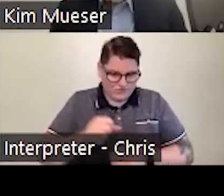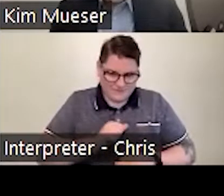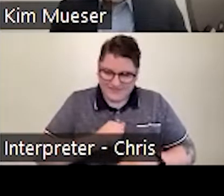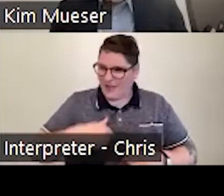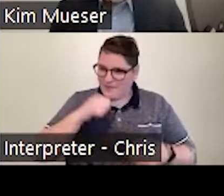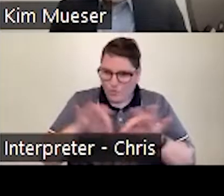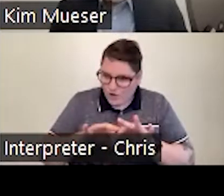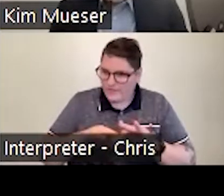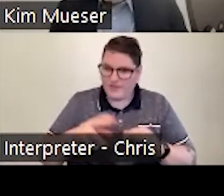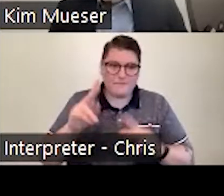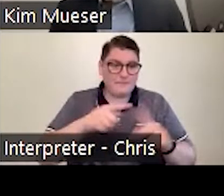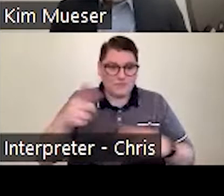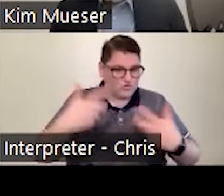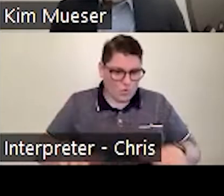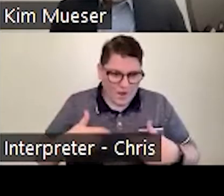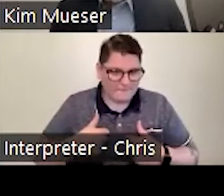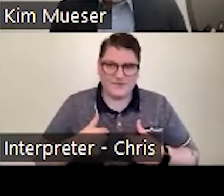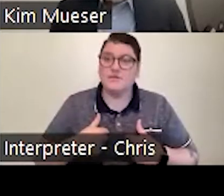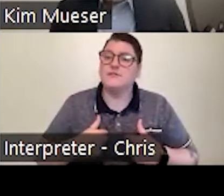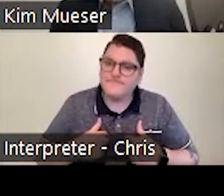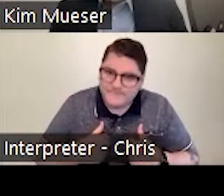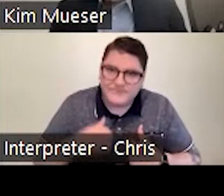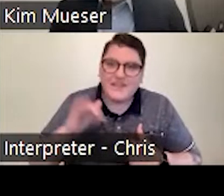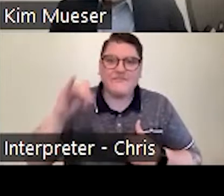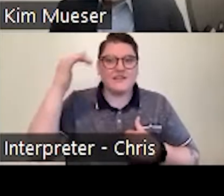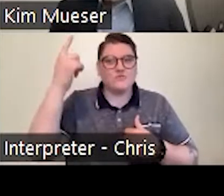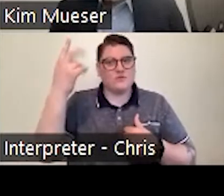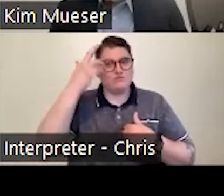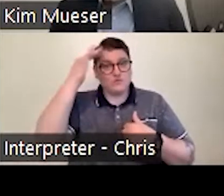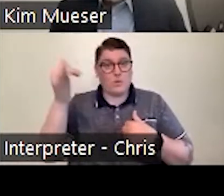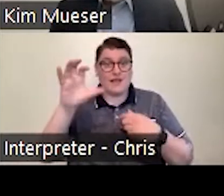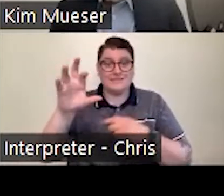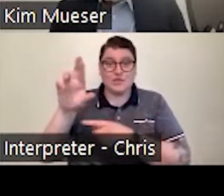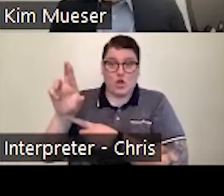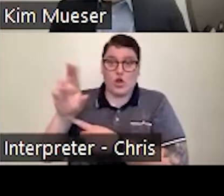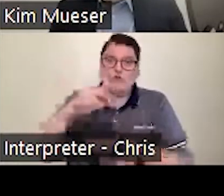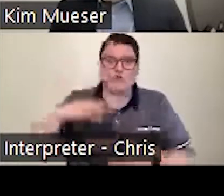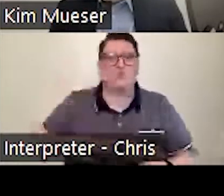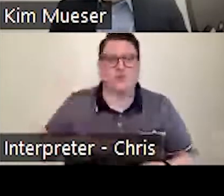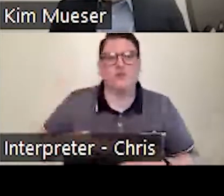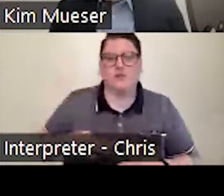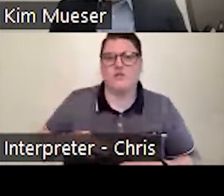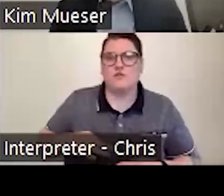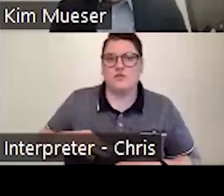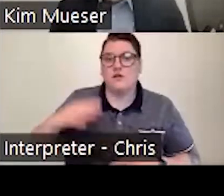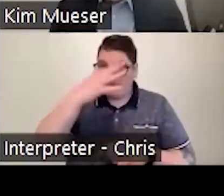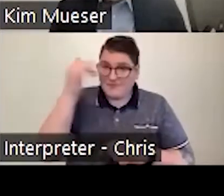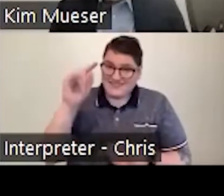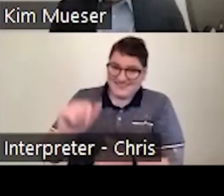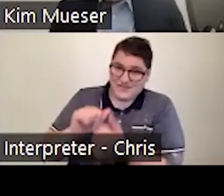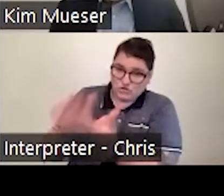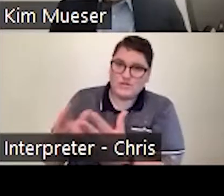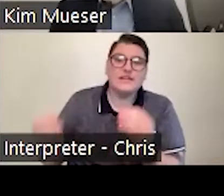would want me. So that's one of the reasons why cognitive restructuring approach may be useful, which is that it tackles more than just